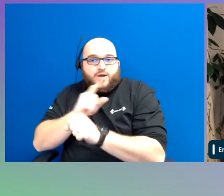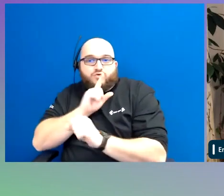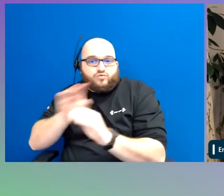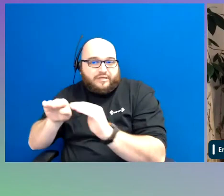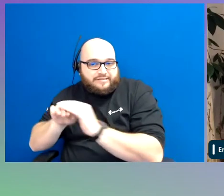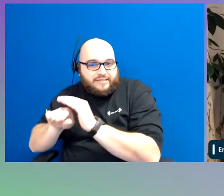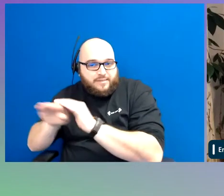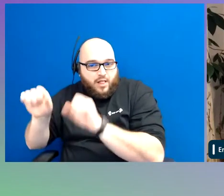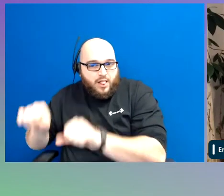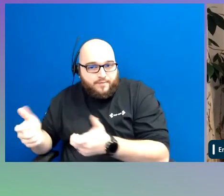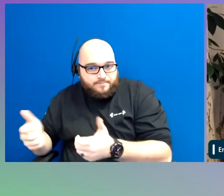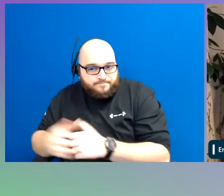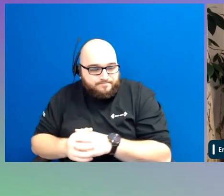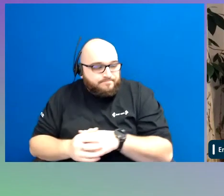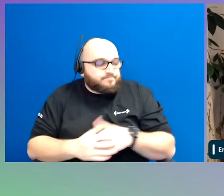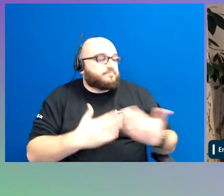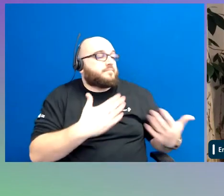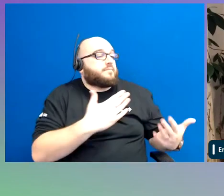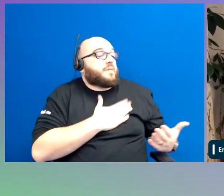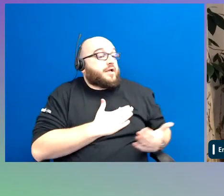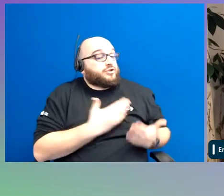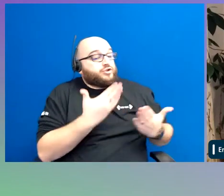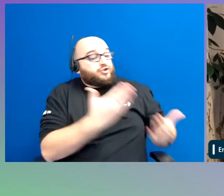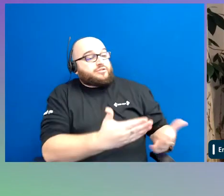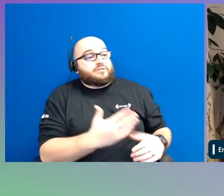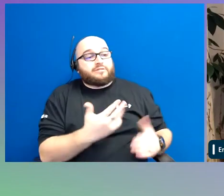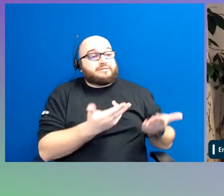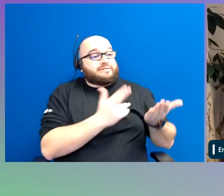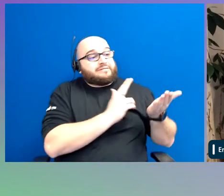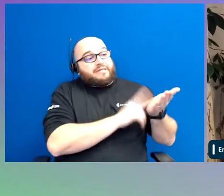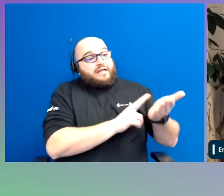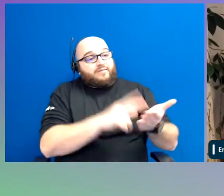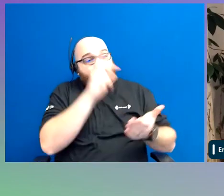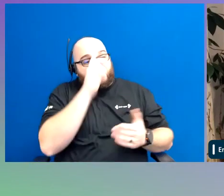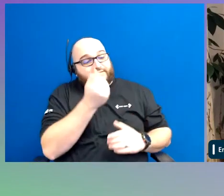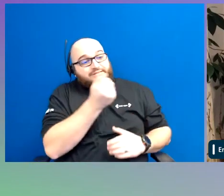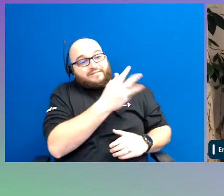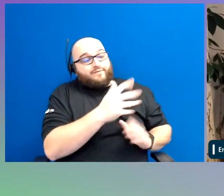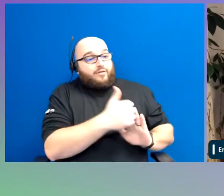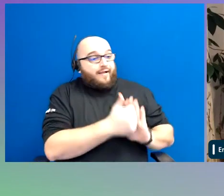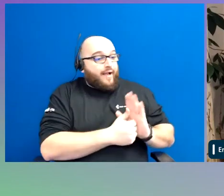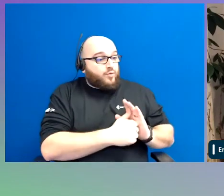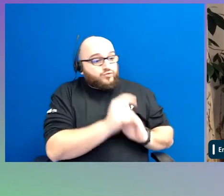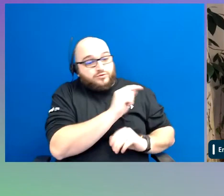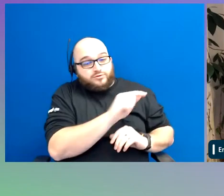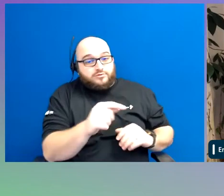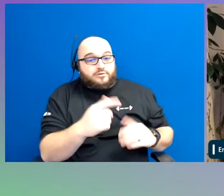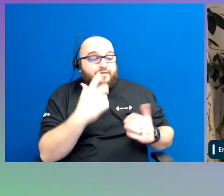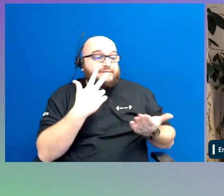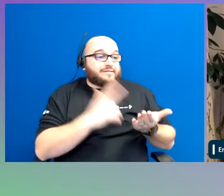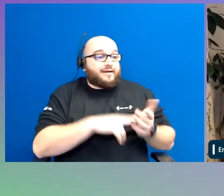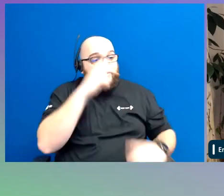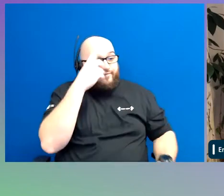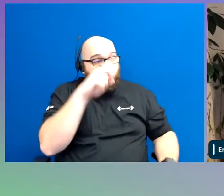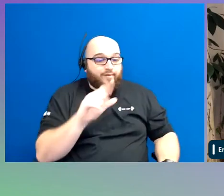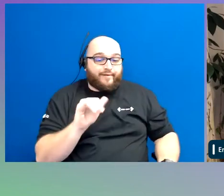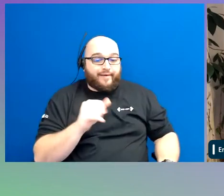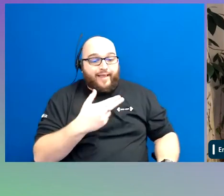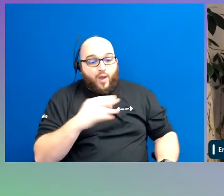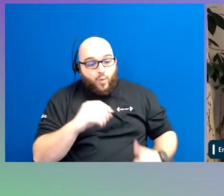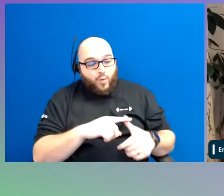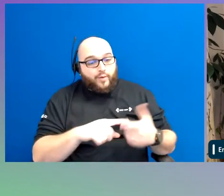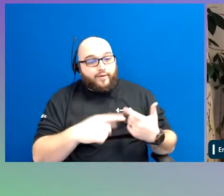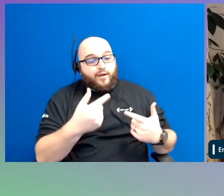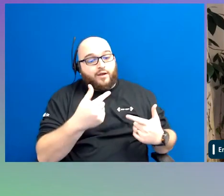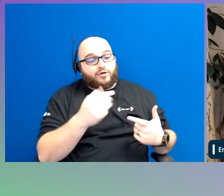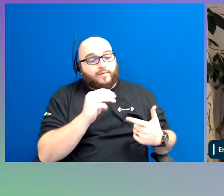I would say sign up for a few accounts. Sign up for Yahoo and Gmail, and if you